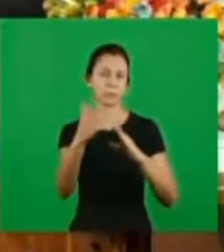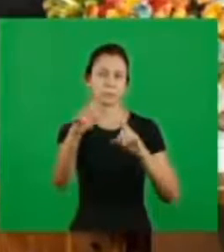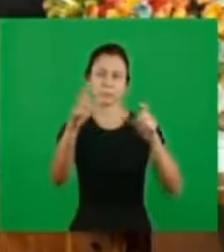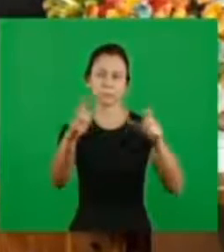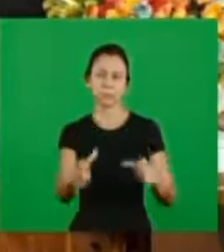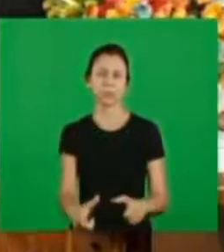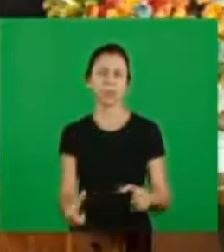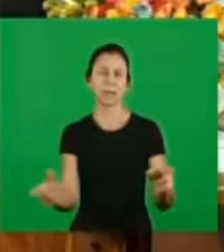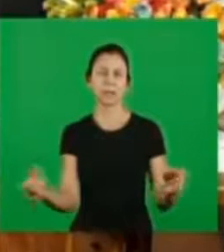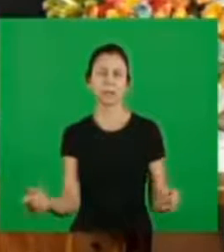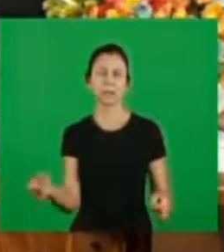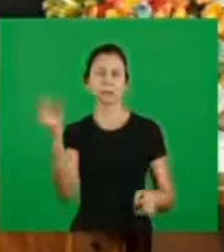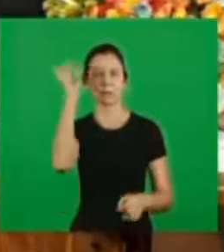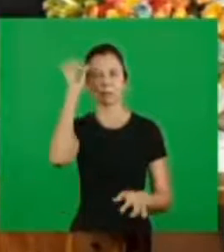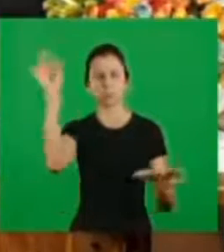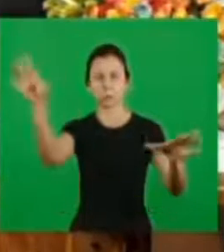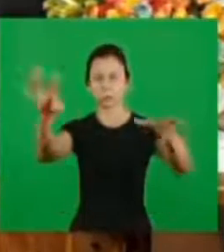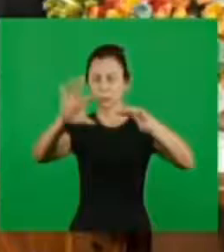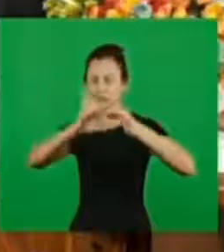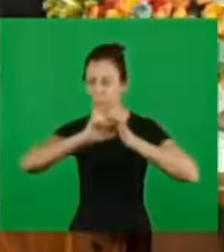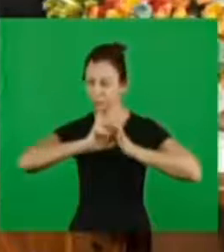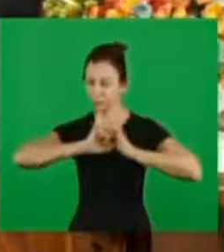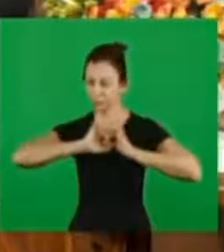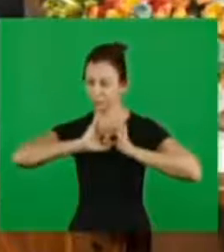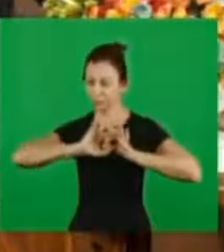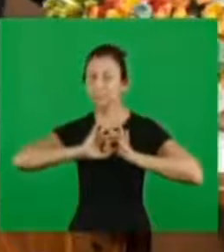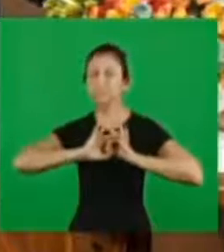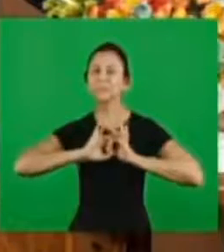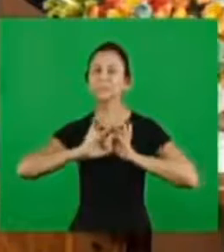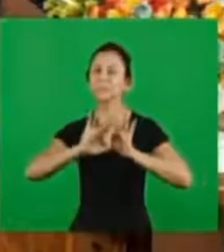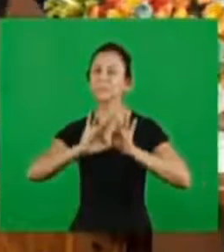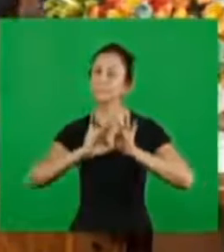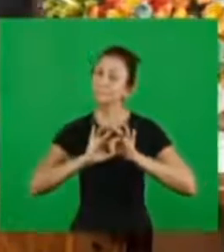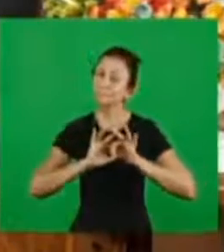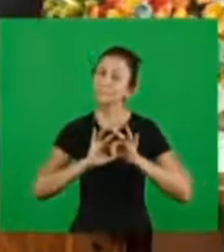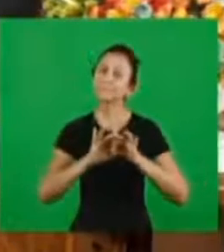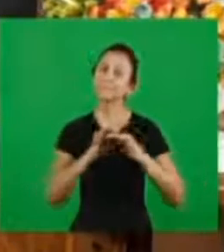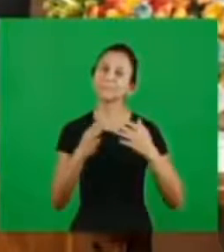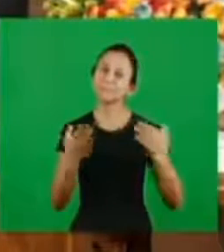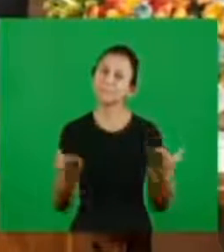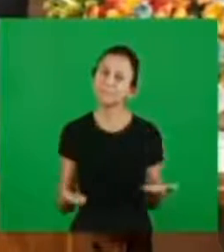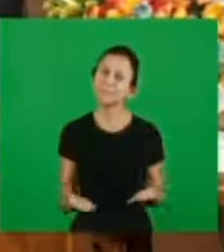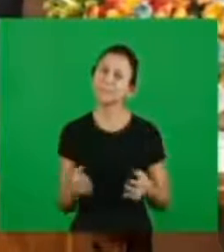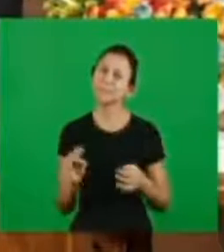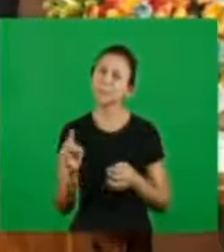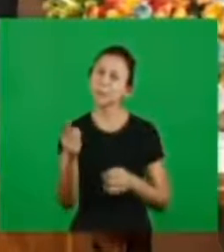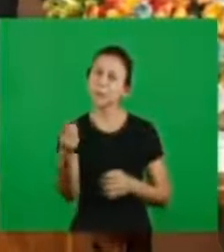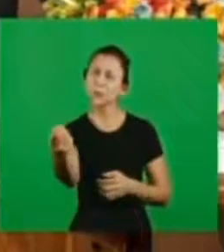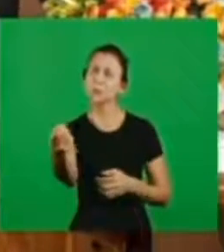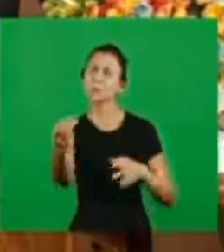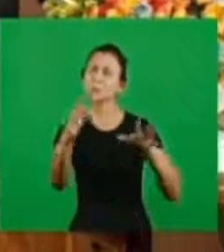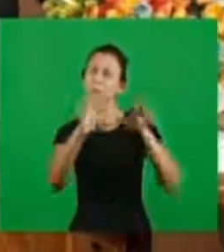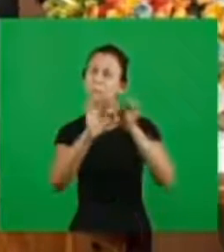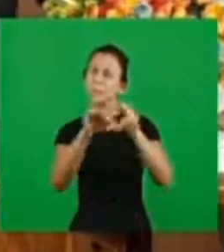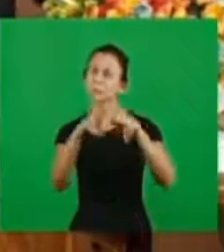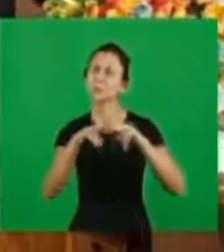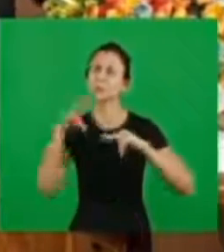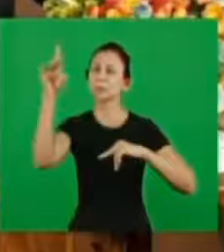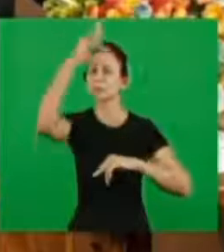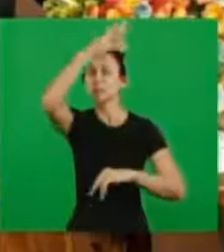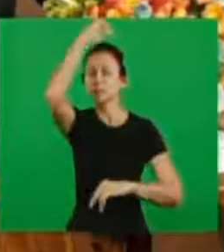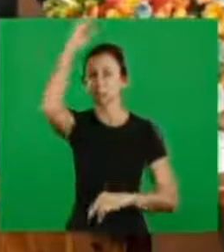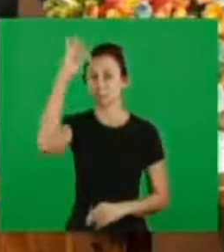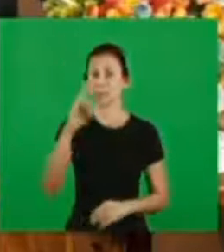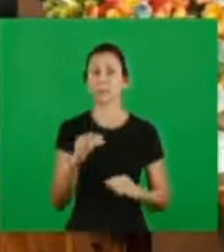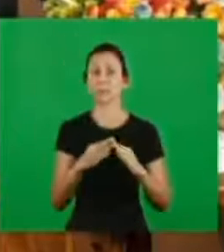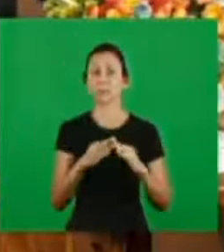In fact, they are away spiritually, but they're close spiritually, although they're far away